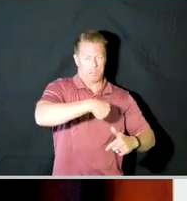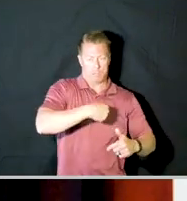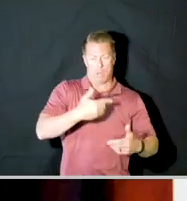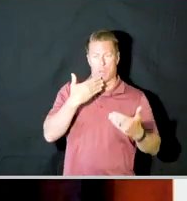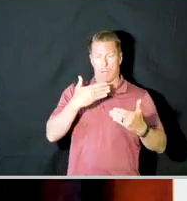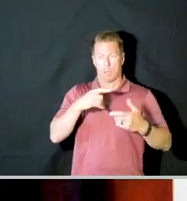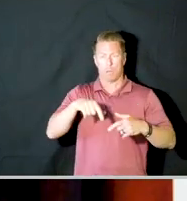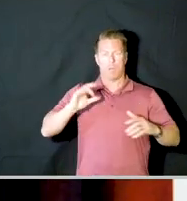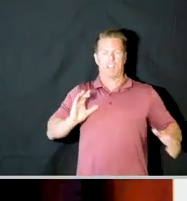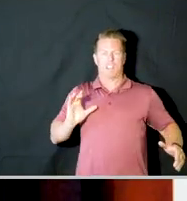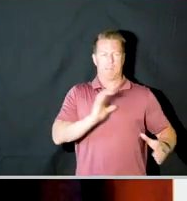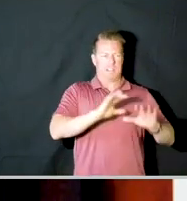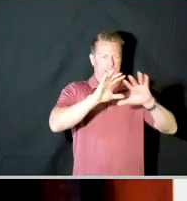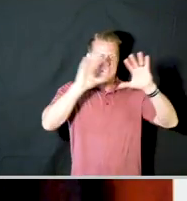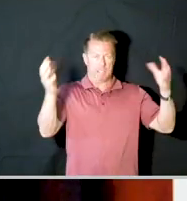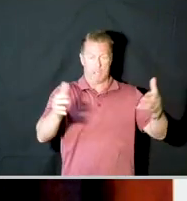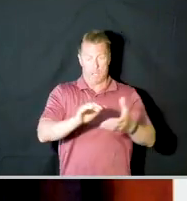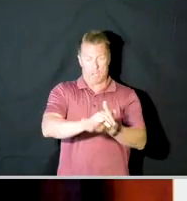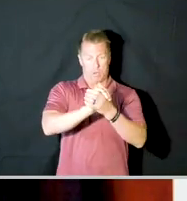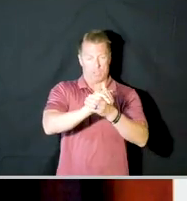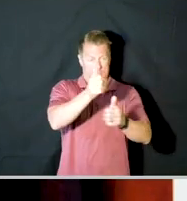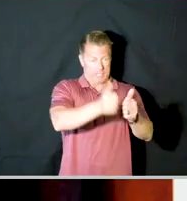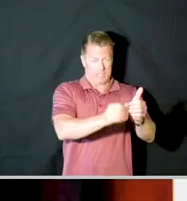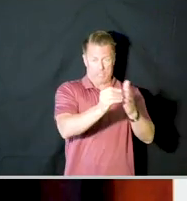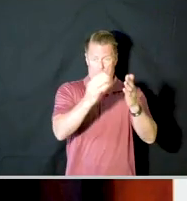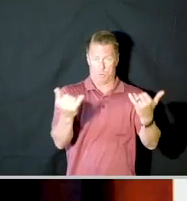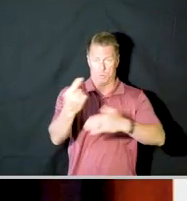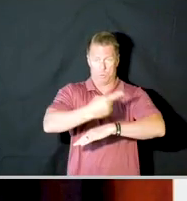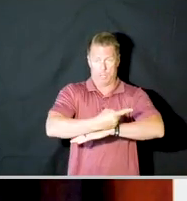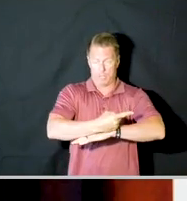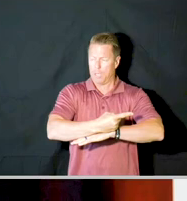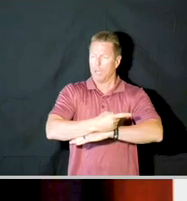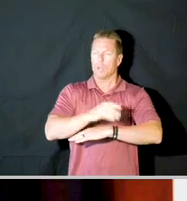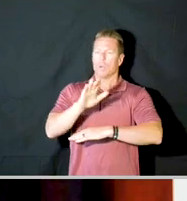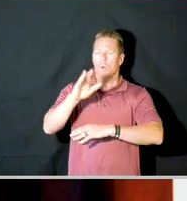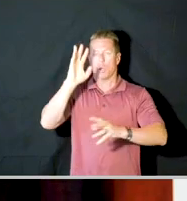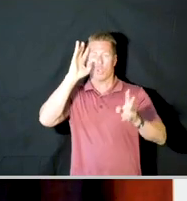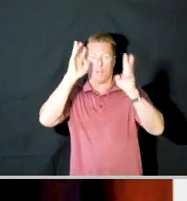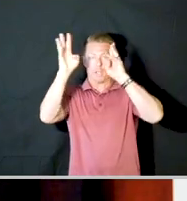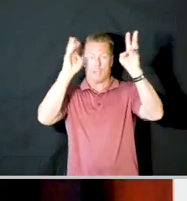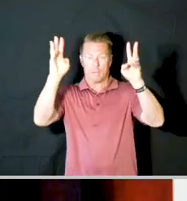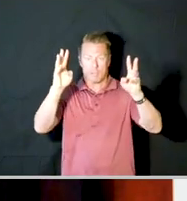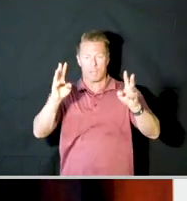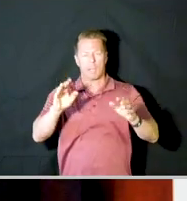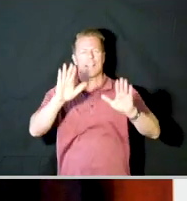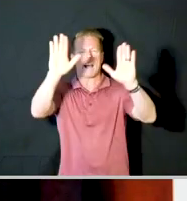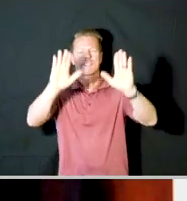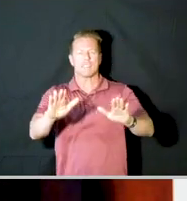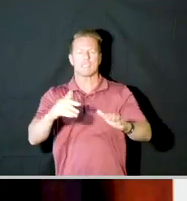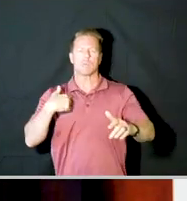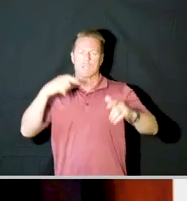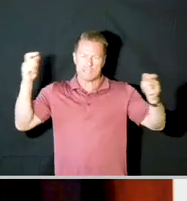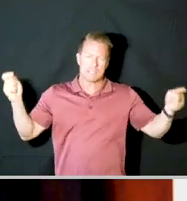Project Committee. Congratulations to each of the students today, and we celebrate your creativity and excellence.